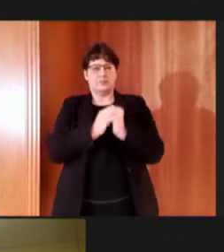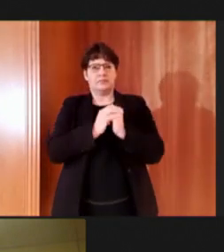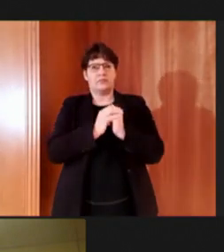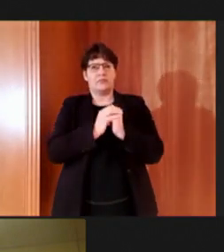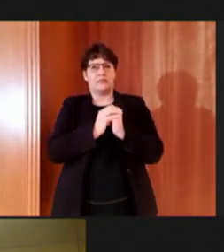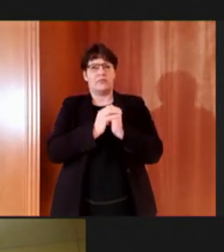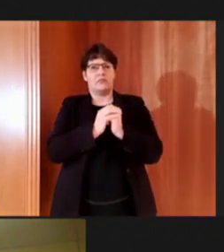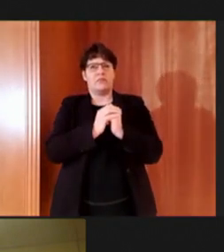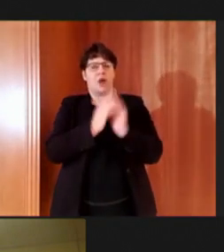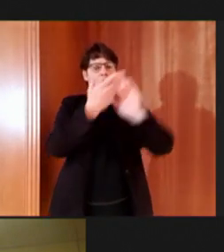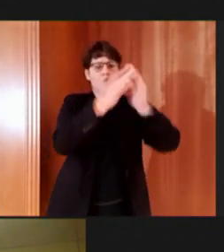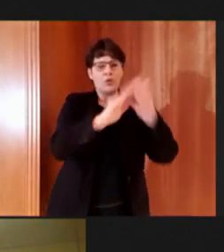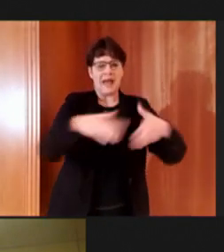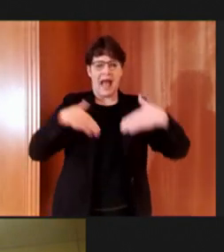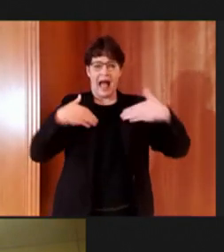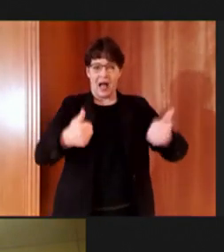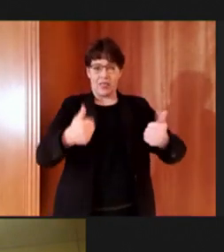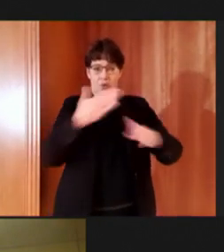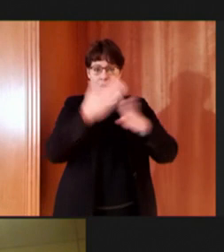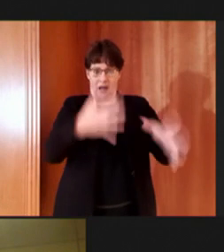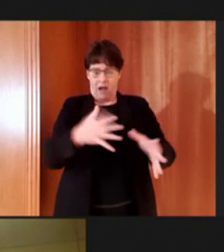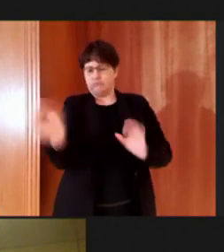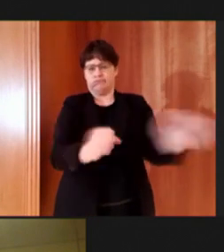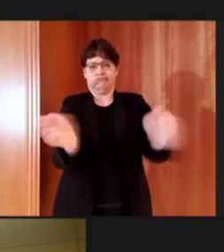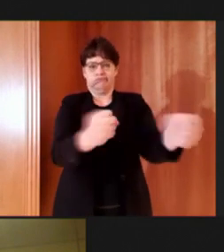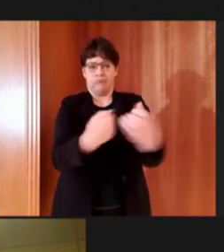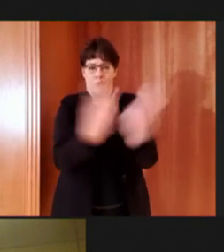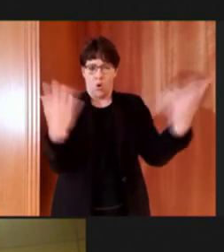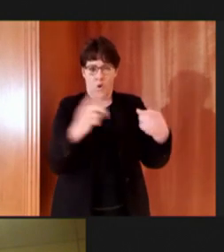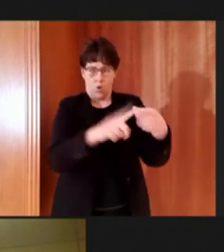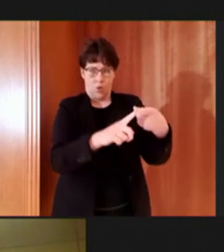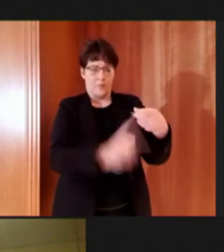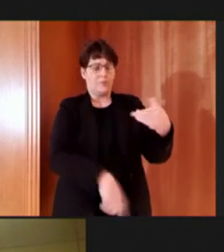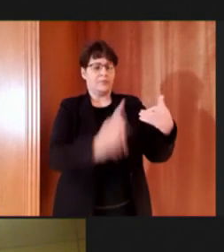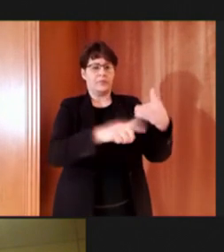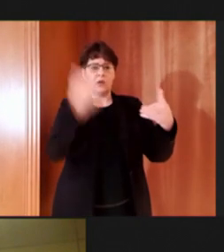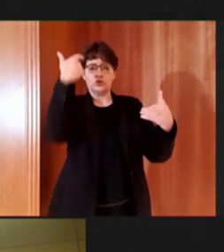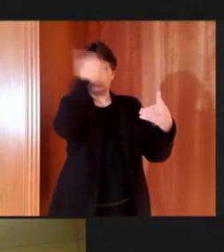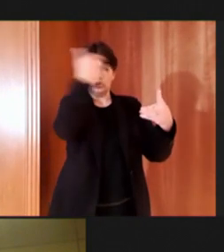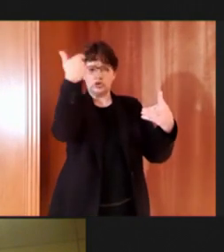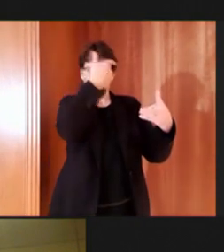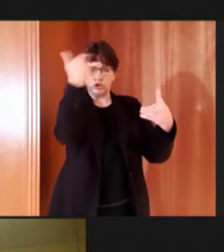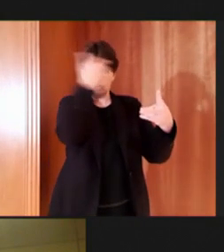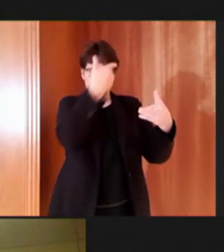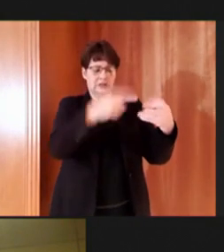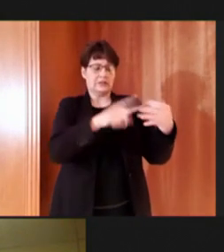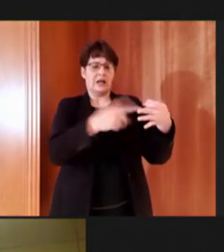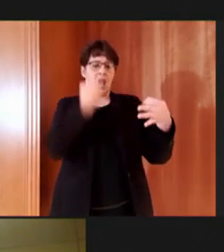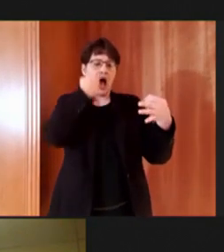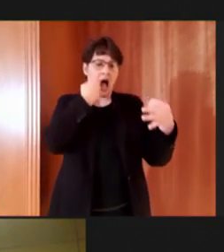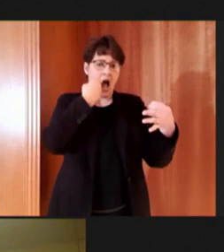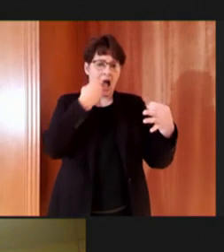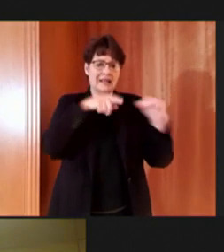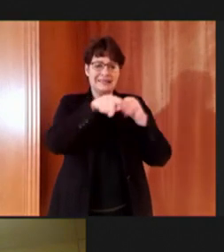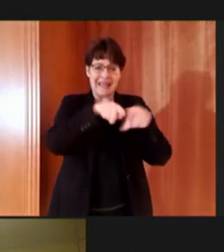vast network of community health workers and to scale up the screening and the testing as